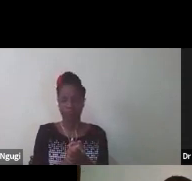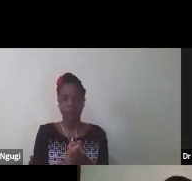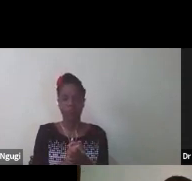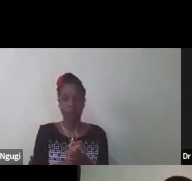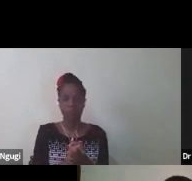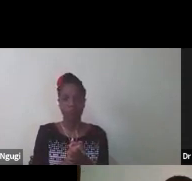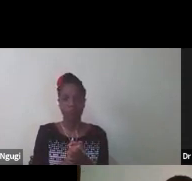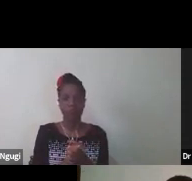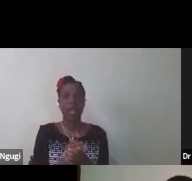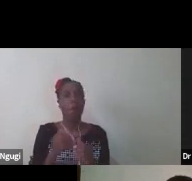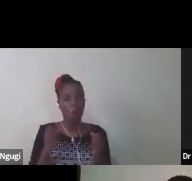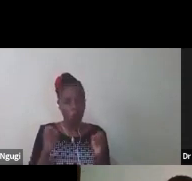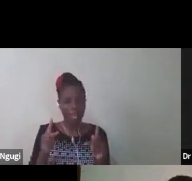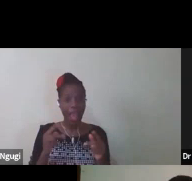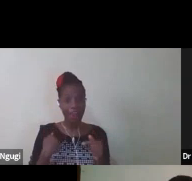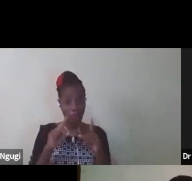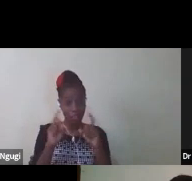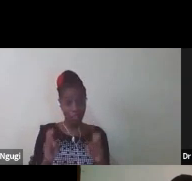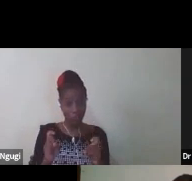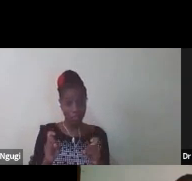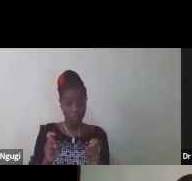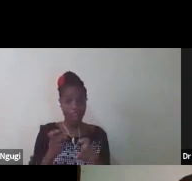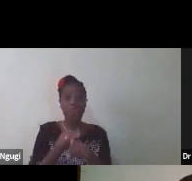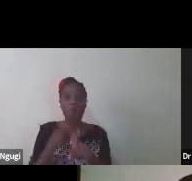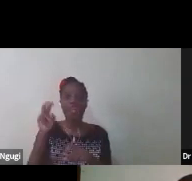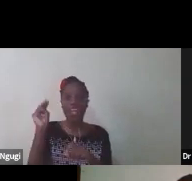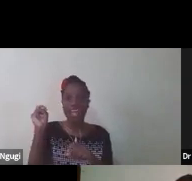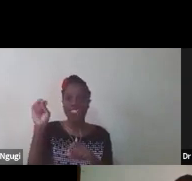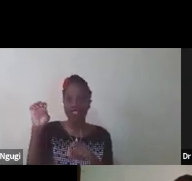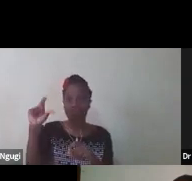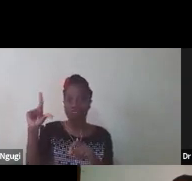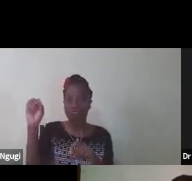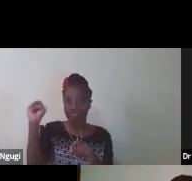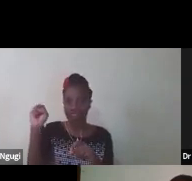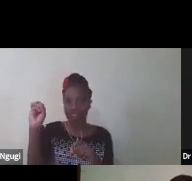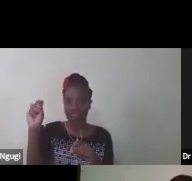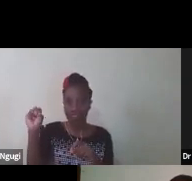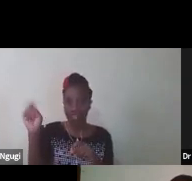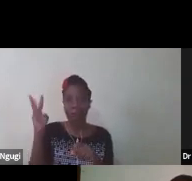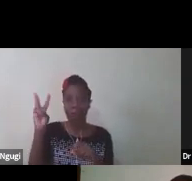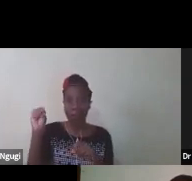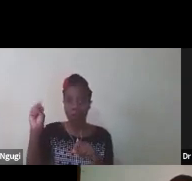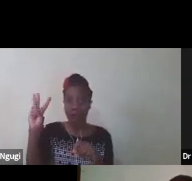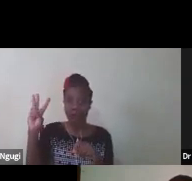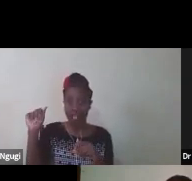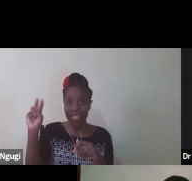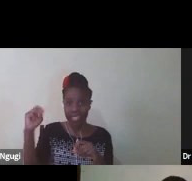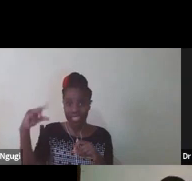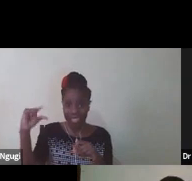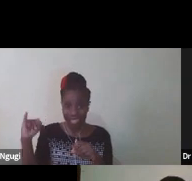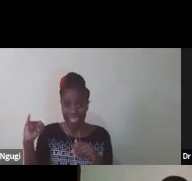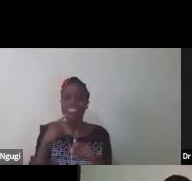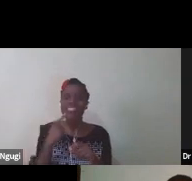Like a question here by Nelson Mwangi, and this is a question to all the panelists. Hello, thanks for the good